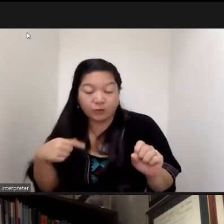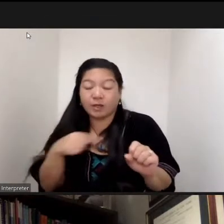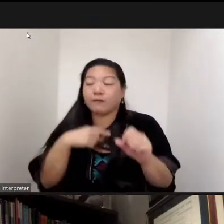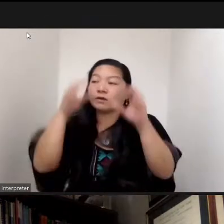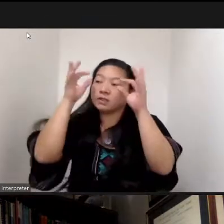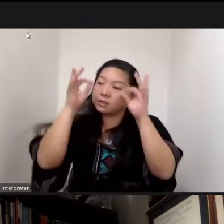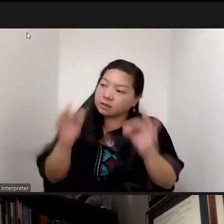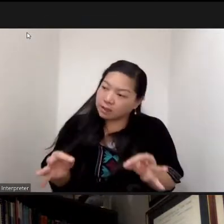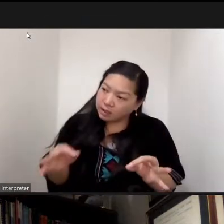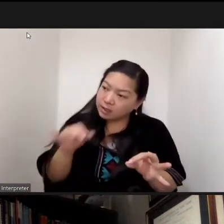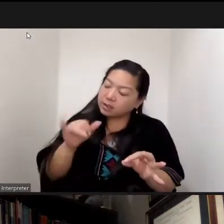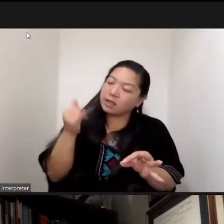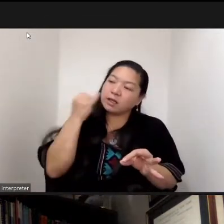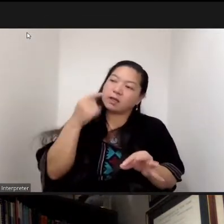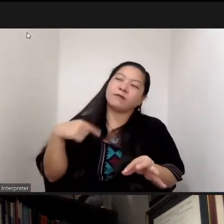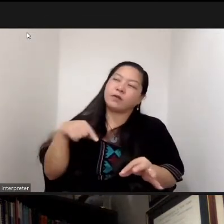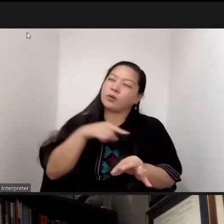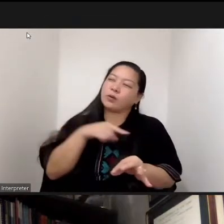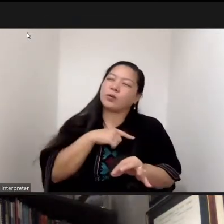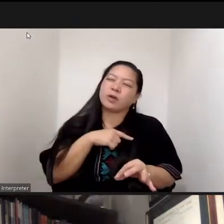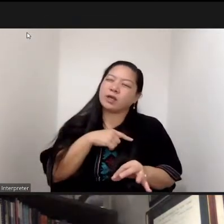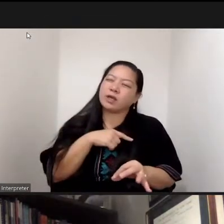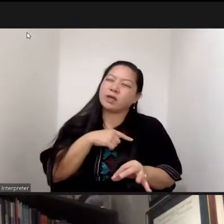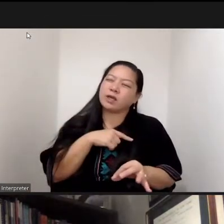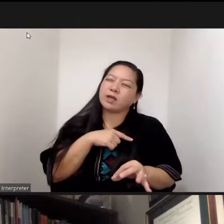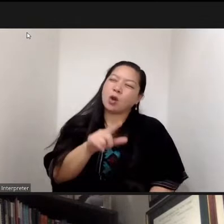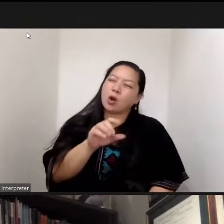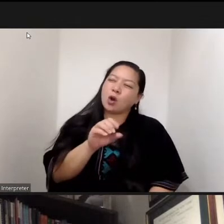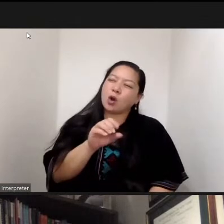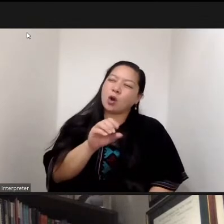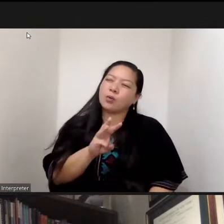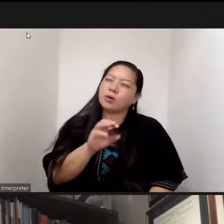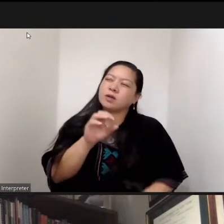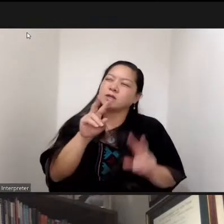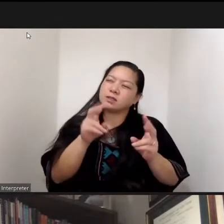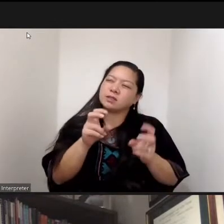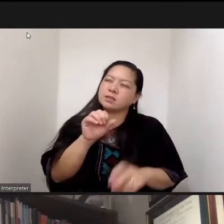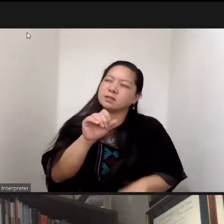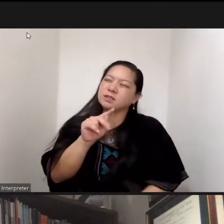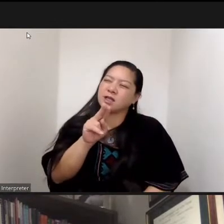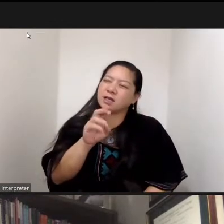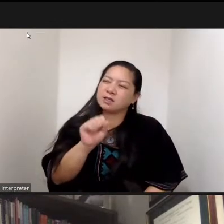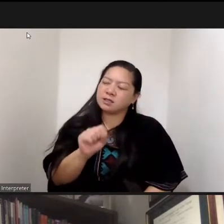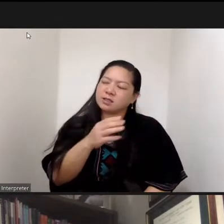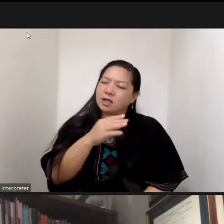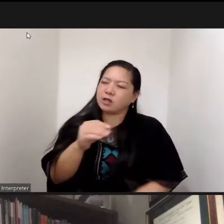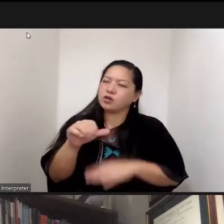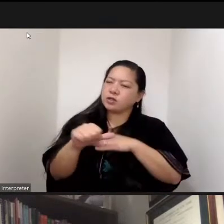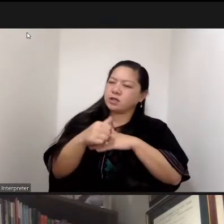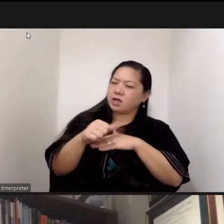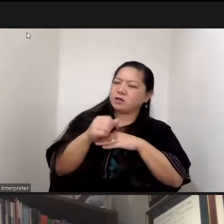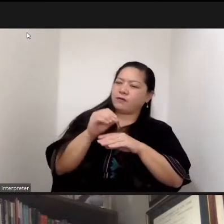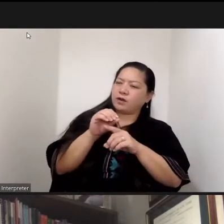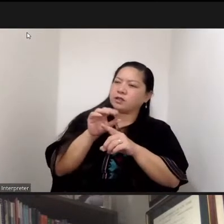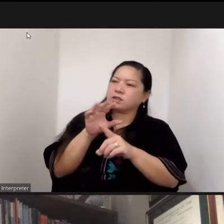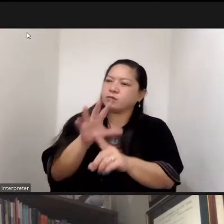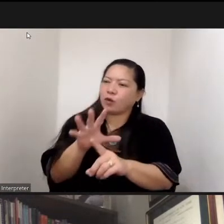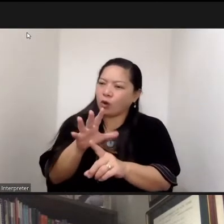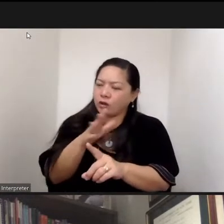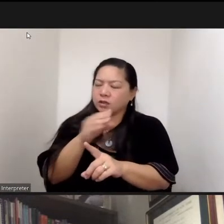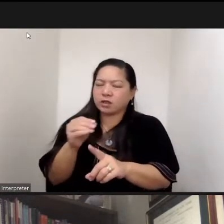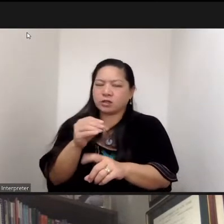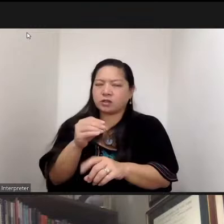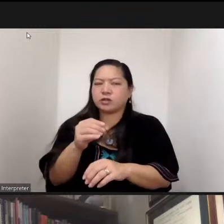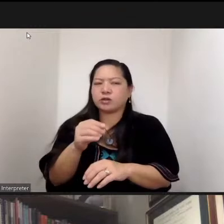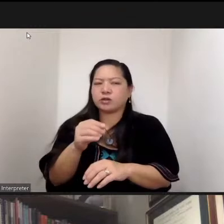decided that if we are in the low status, that means your risk of exposure, your risk of